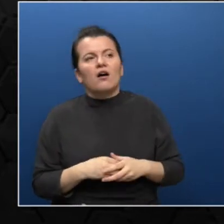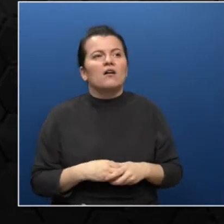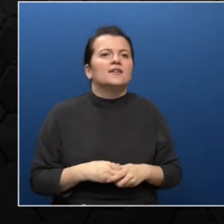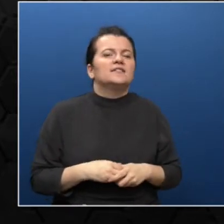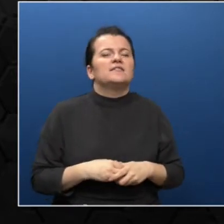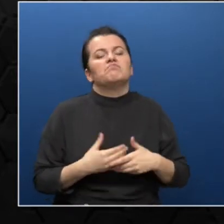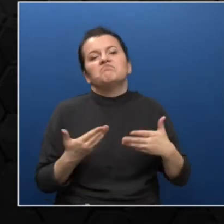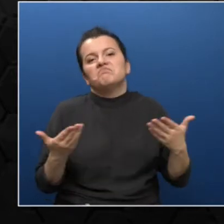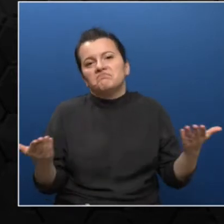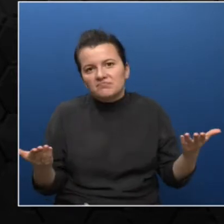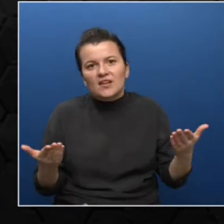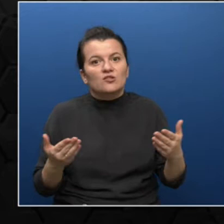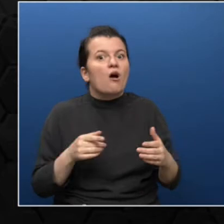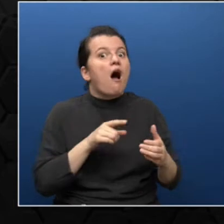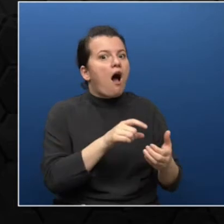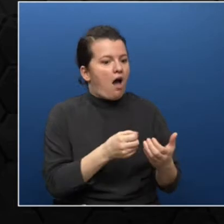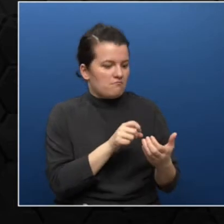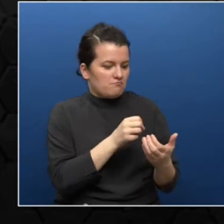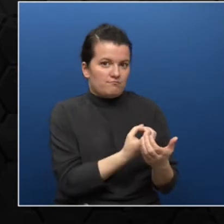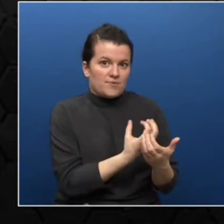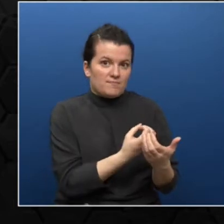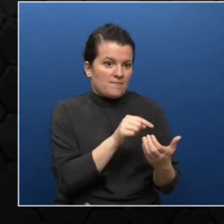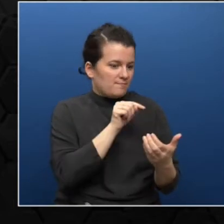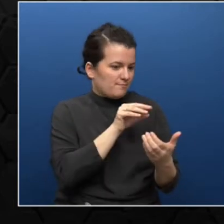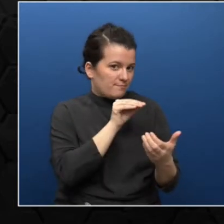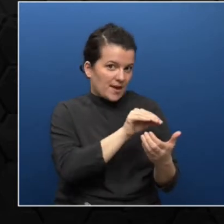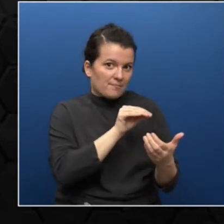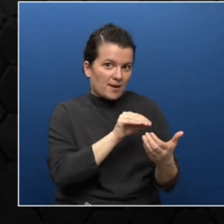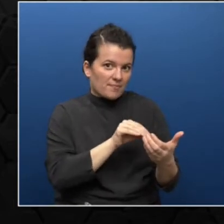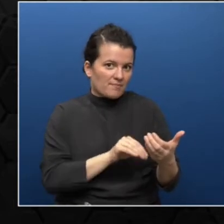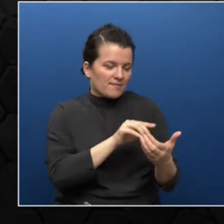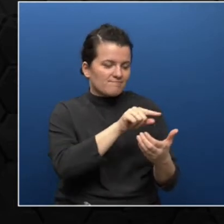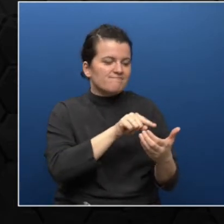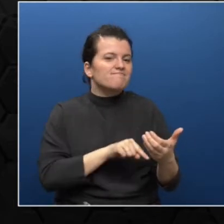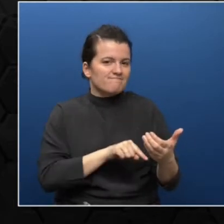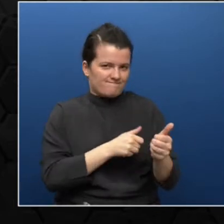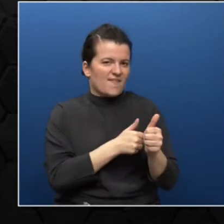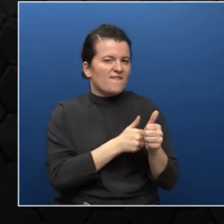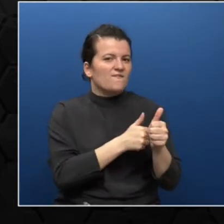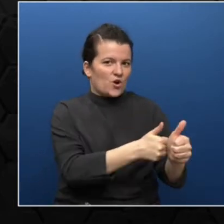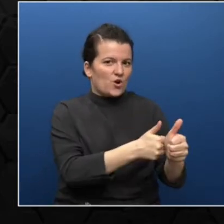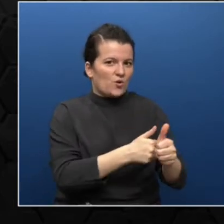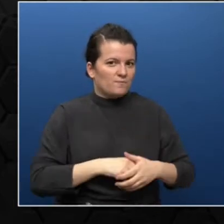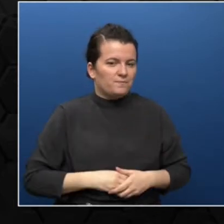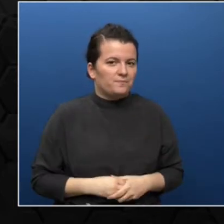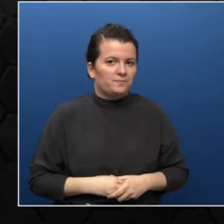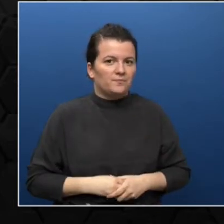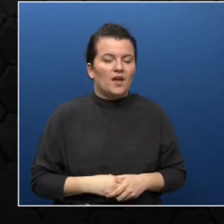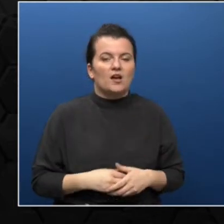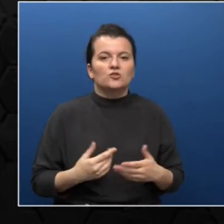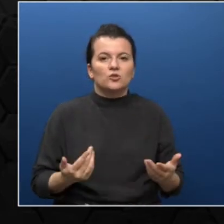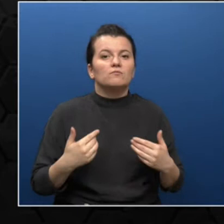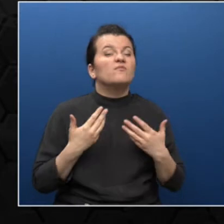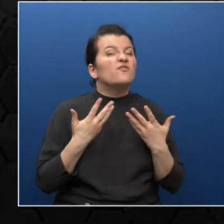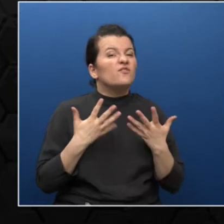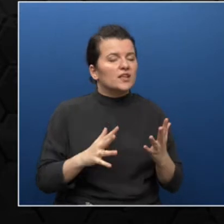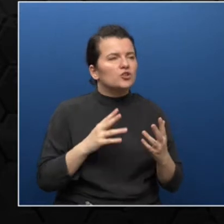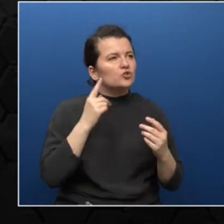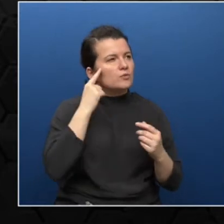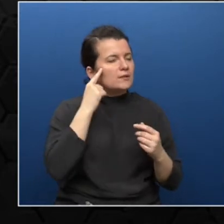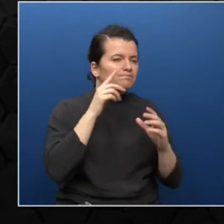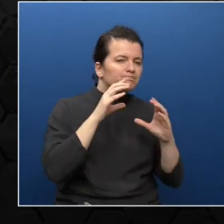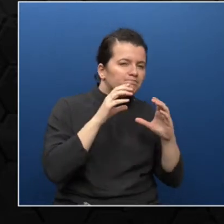activities. Yeah, so we came up with a concept. We did some research on existing